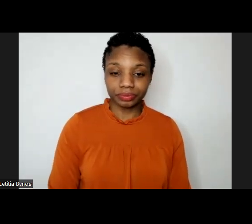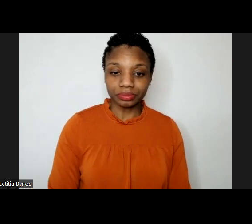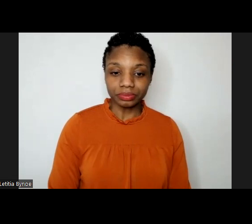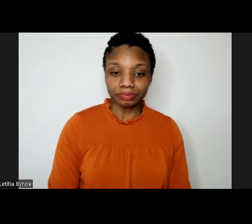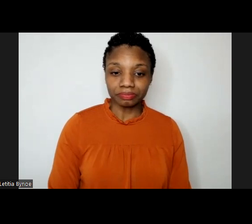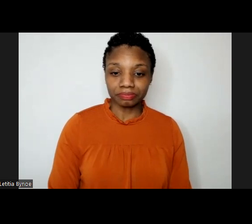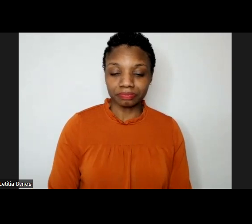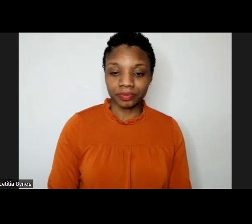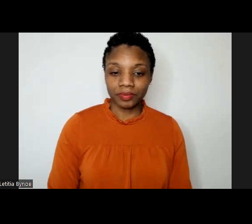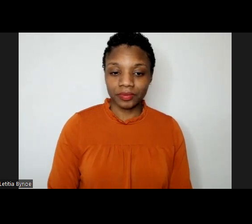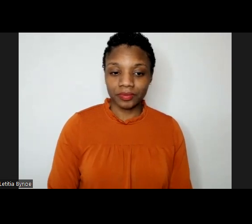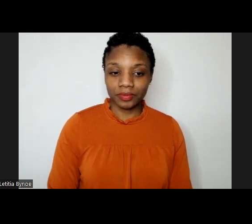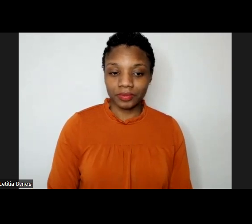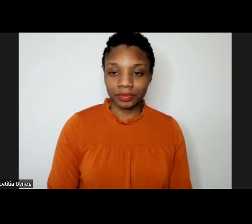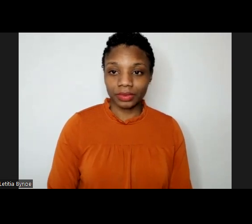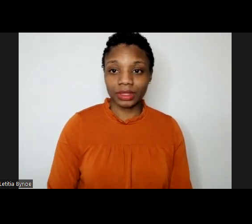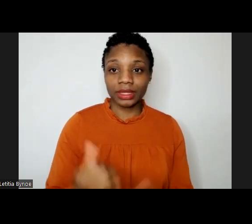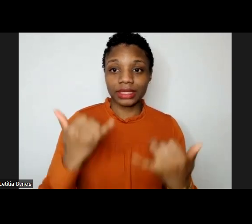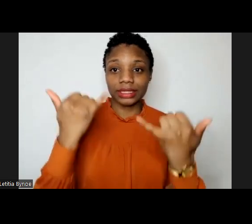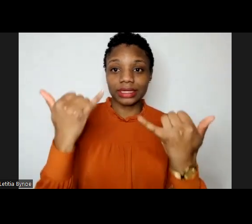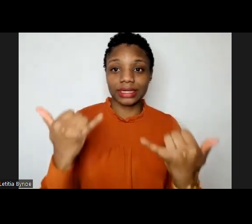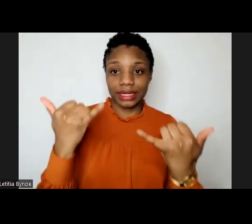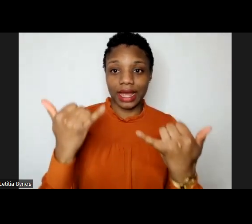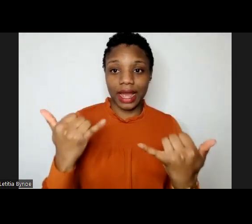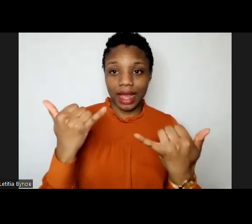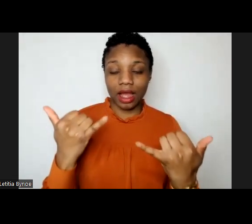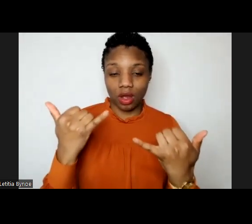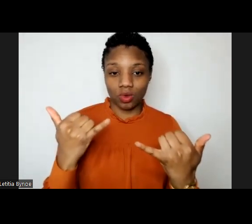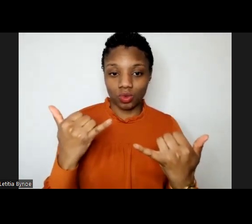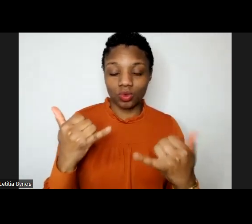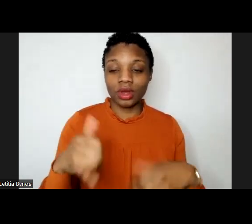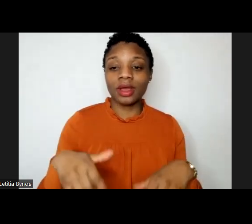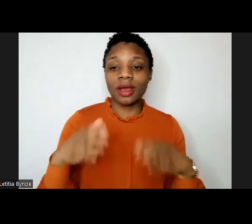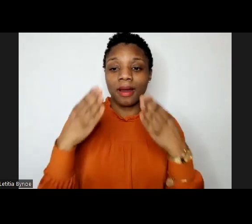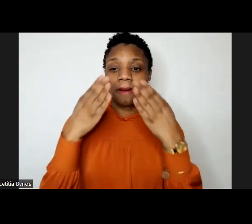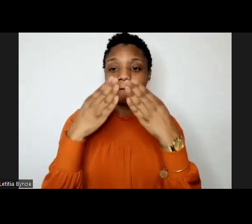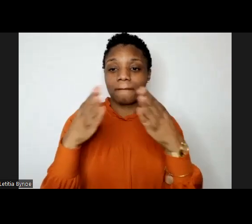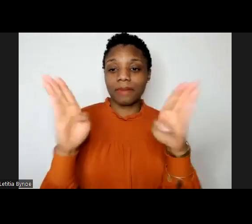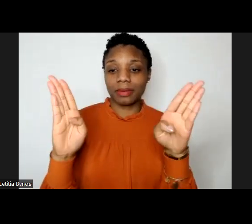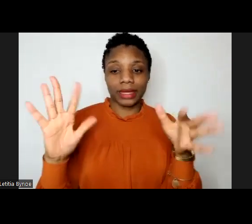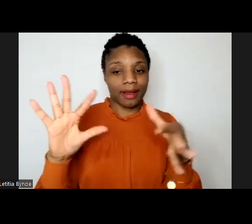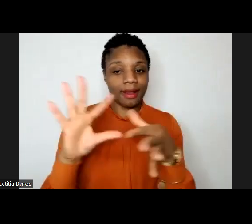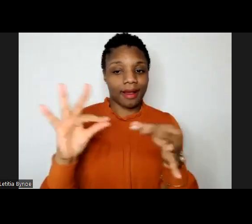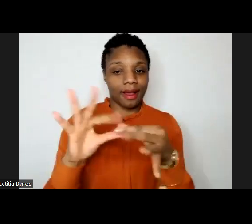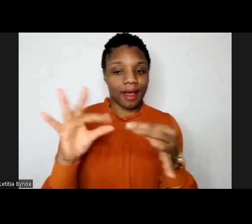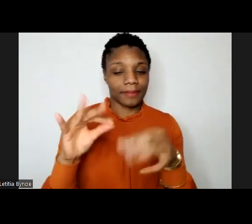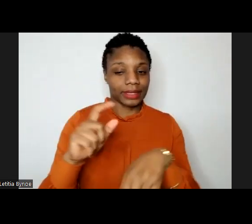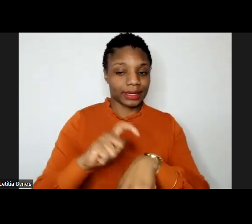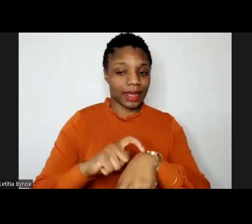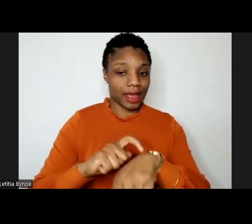And now we will move towards the public comment period. So Kessel,